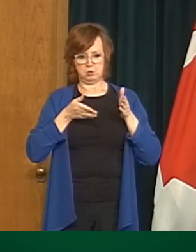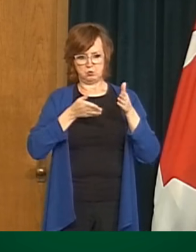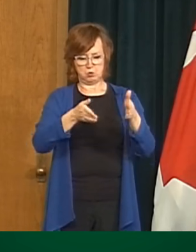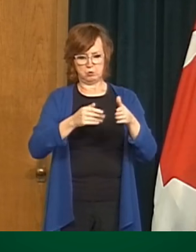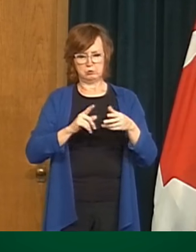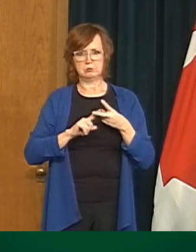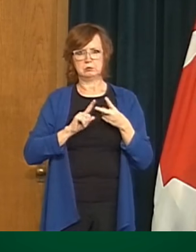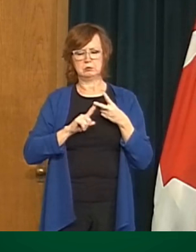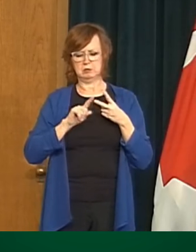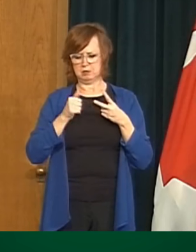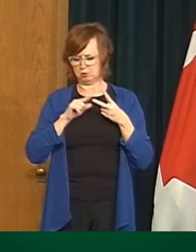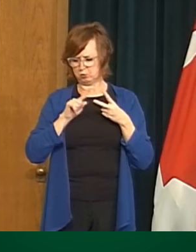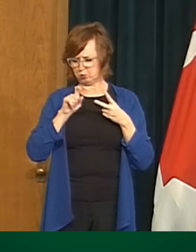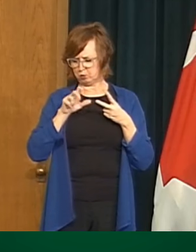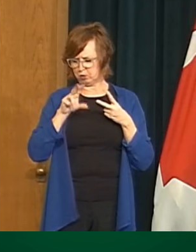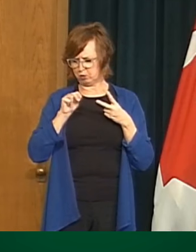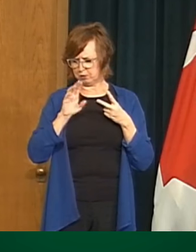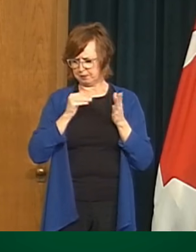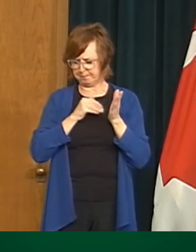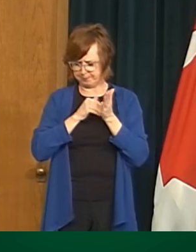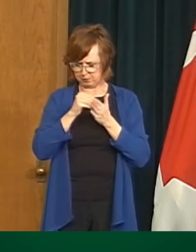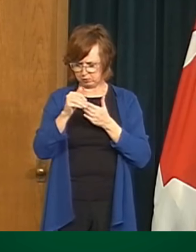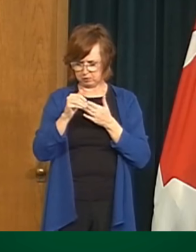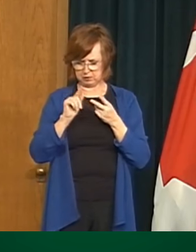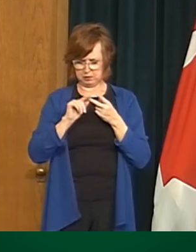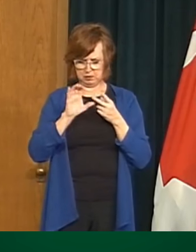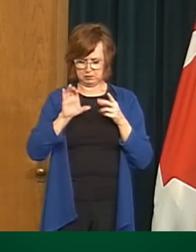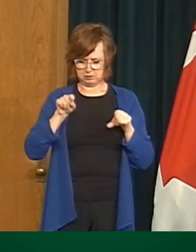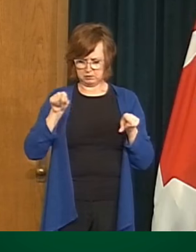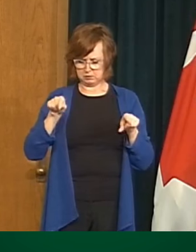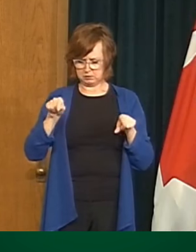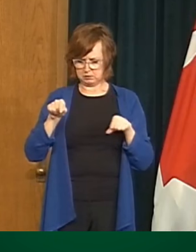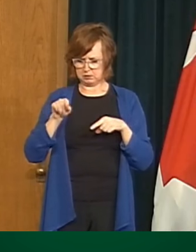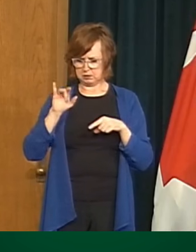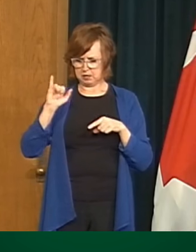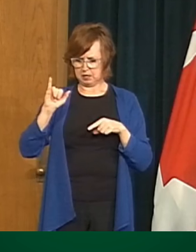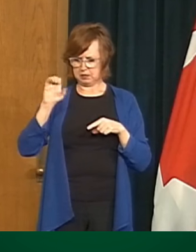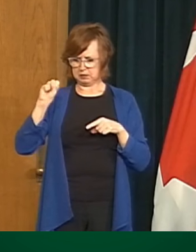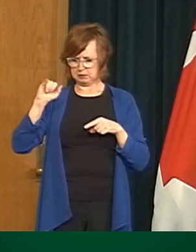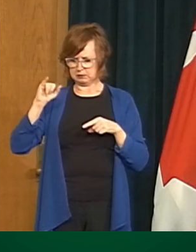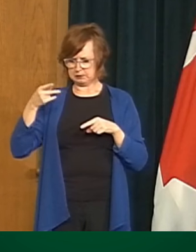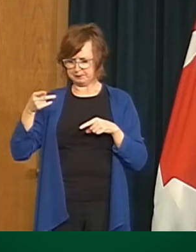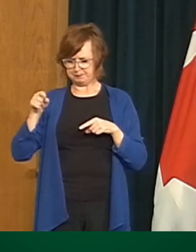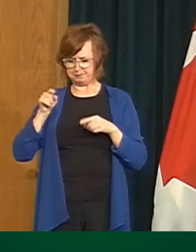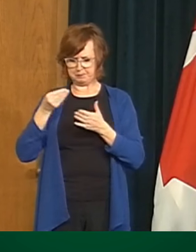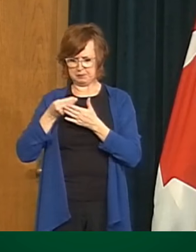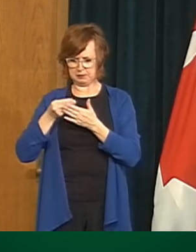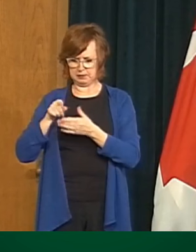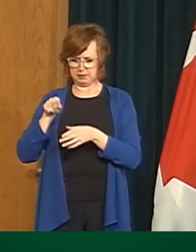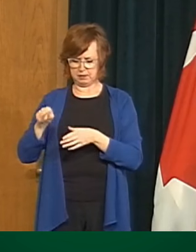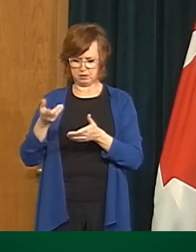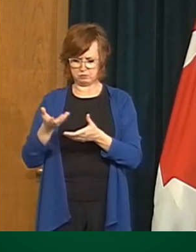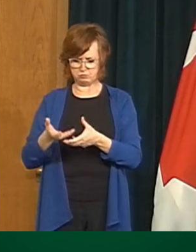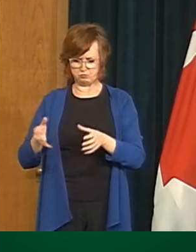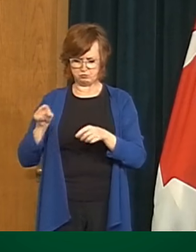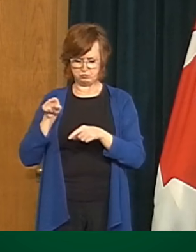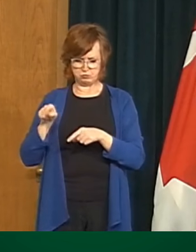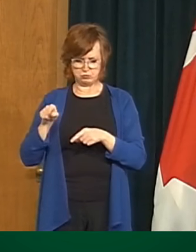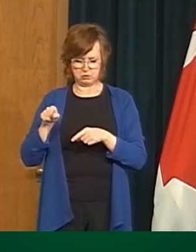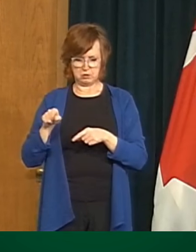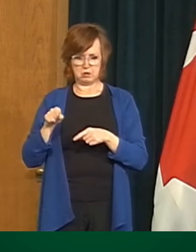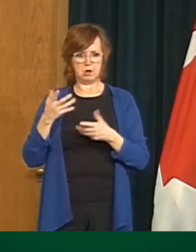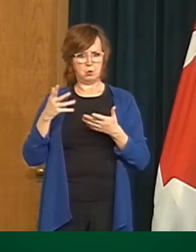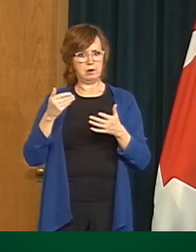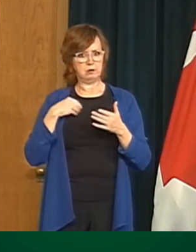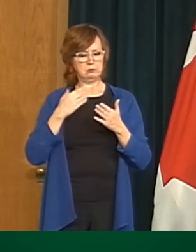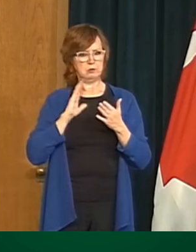$130 million that is in our existing 2 years budget in the ISIP funding would be already announced in the existing